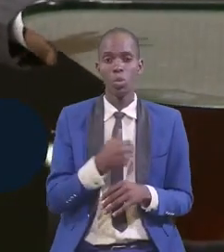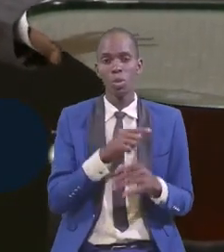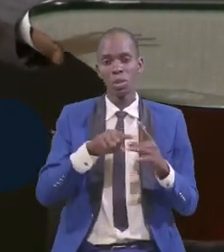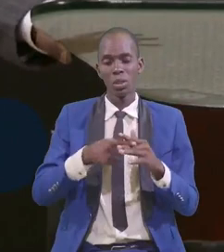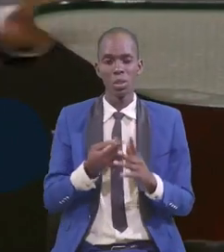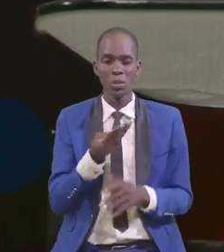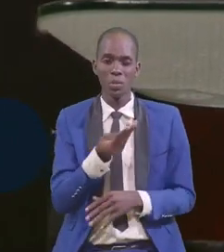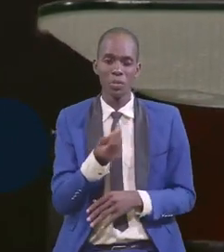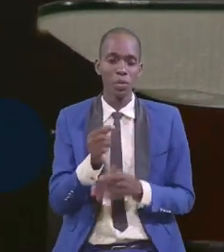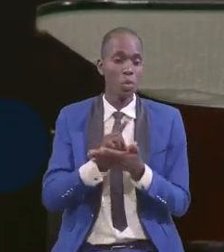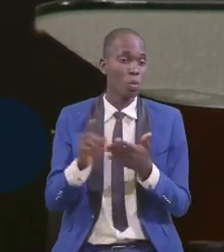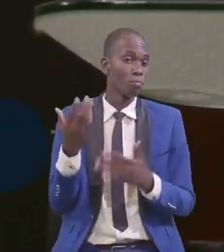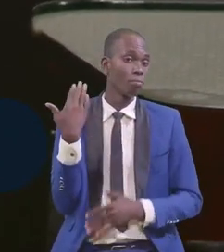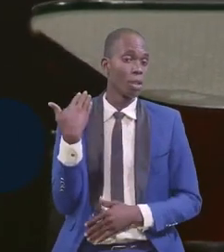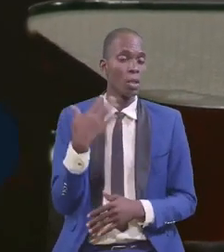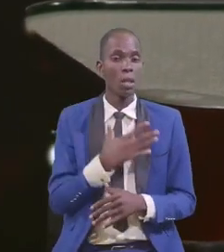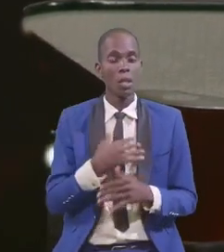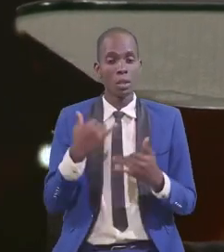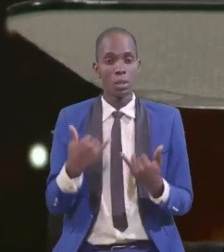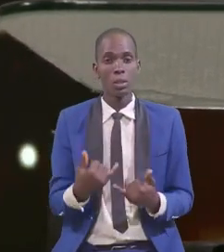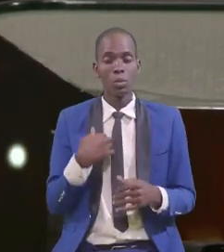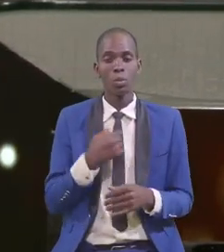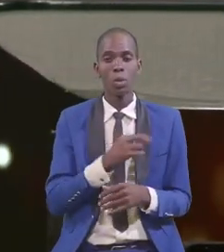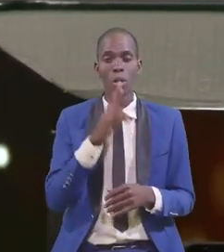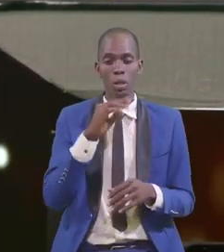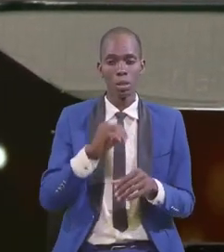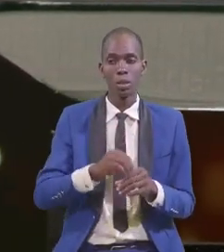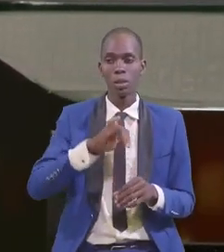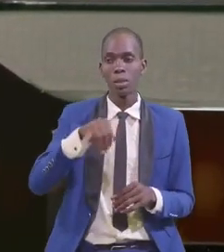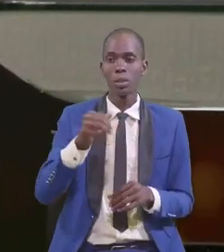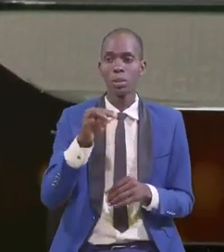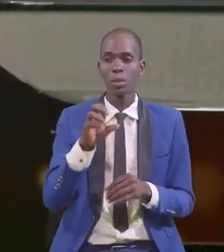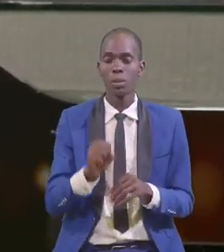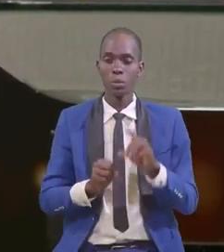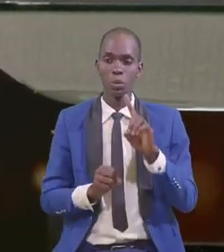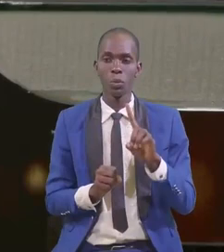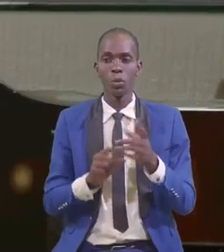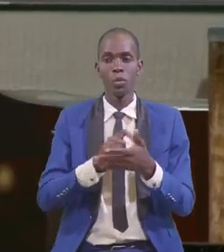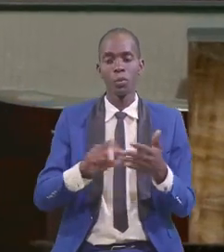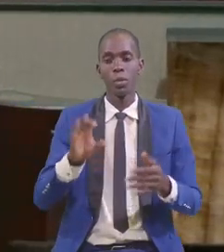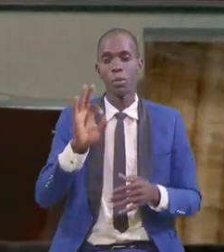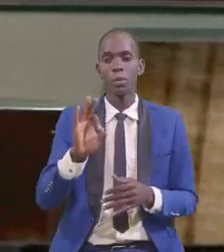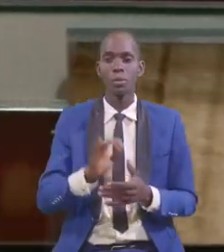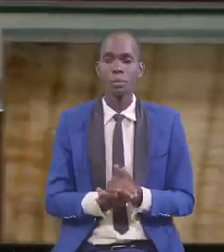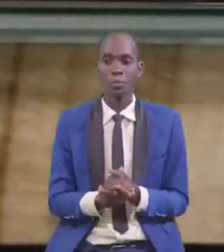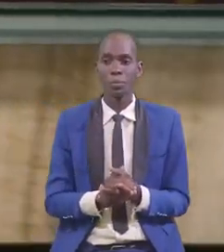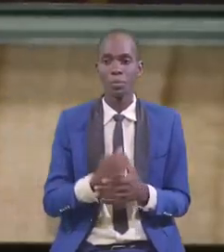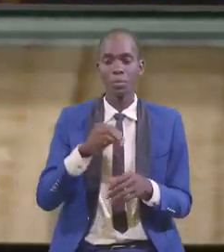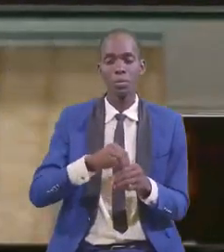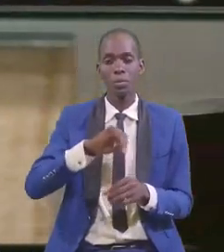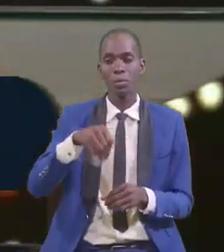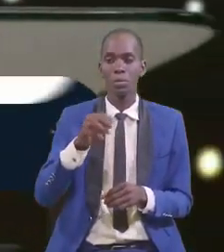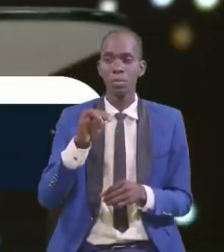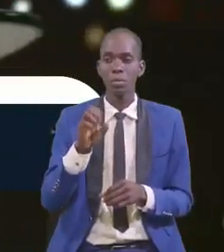weeks ago. And now we come to James chapter 1 verse 9. In James